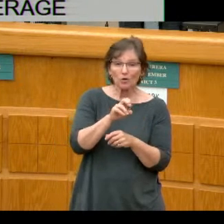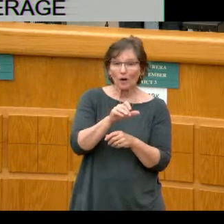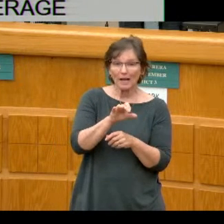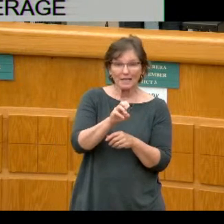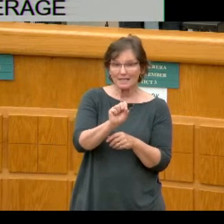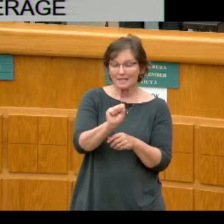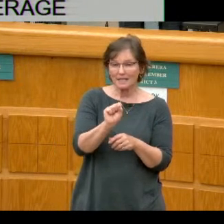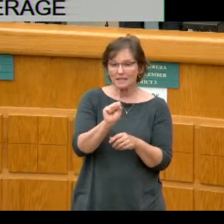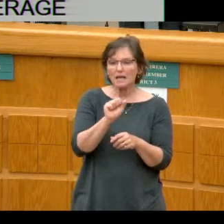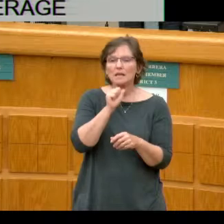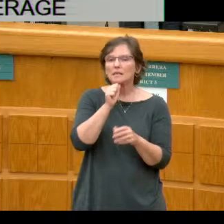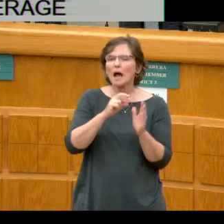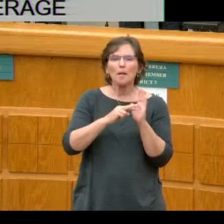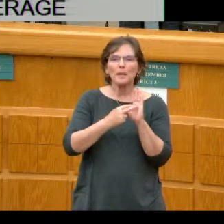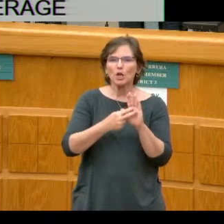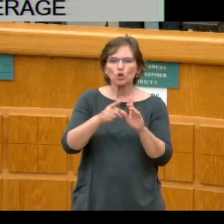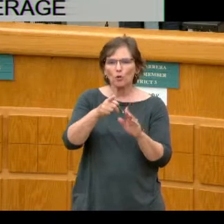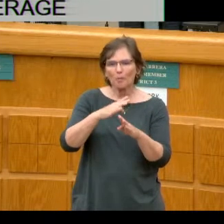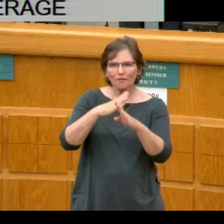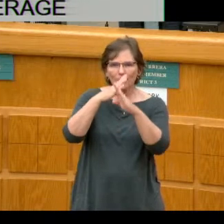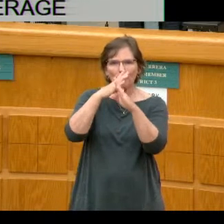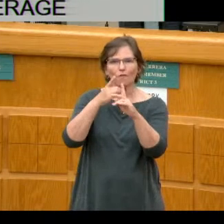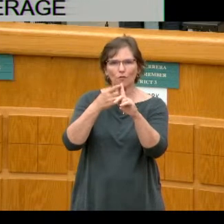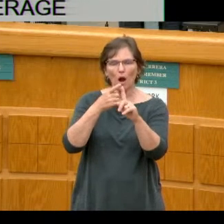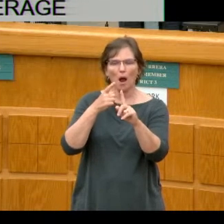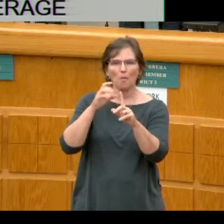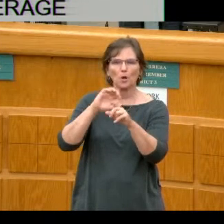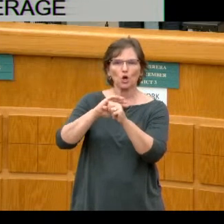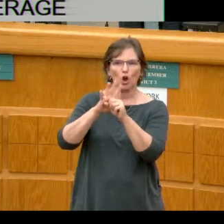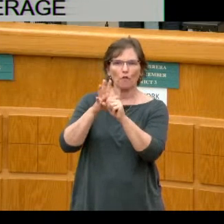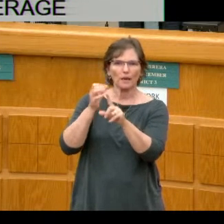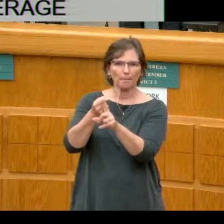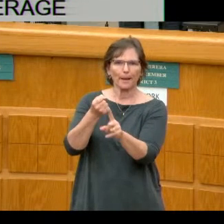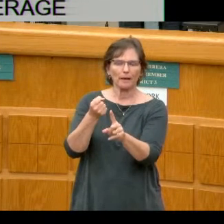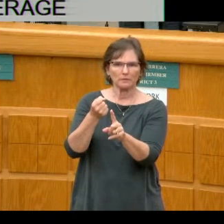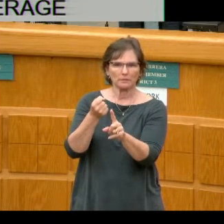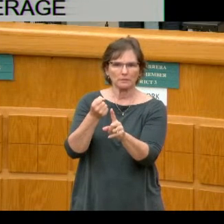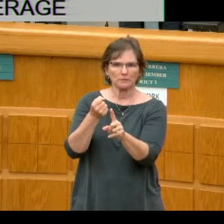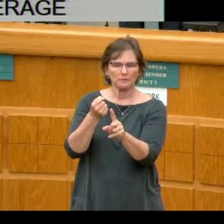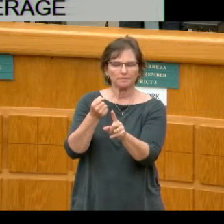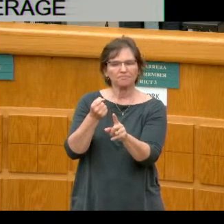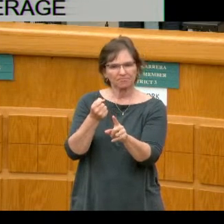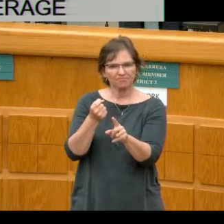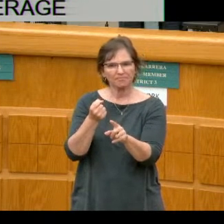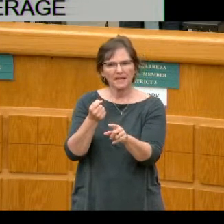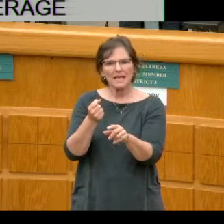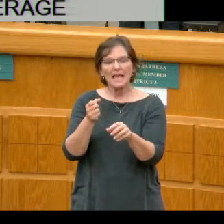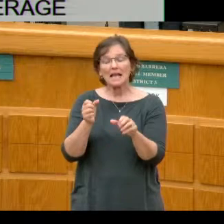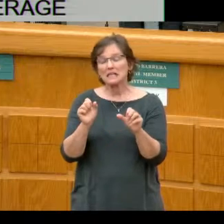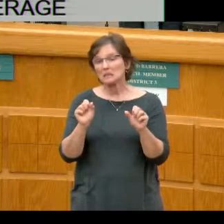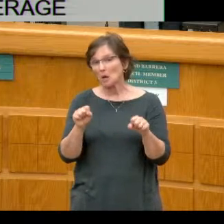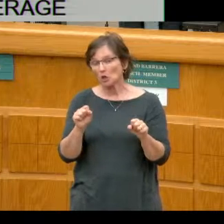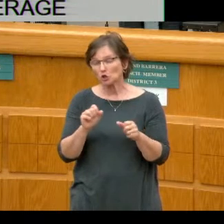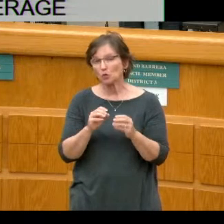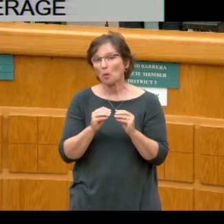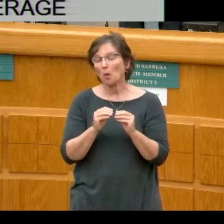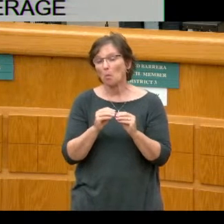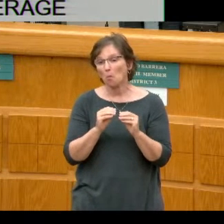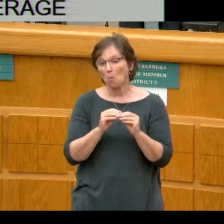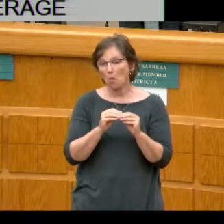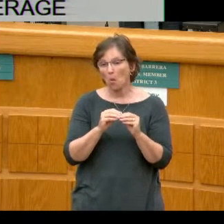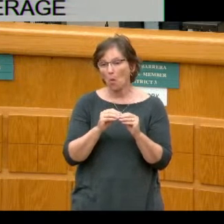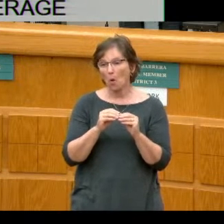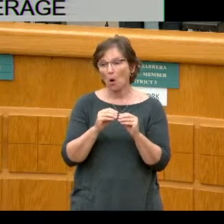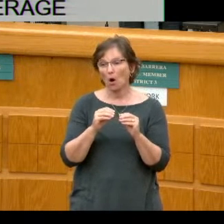Refugio, but there's several other counties that have a higher fatality rate per capita from COVID-19 than here in Nueces. So here's the